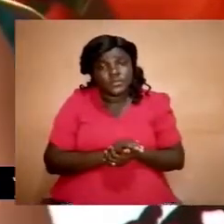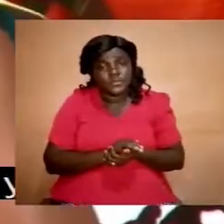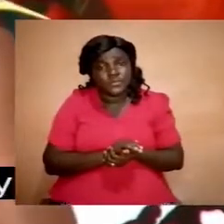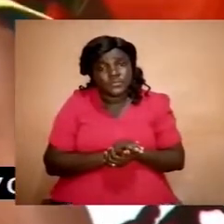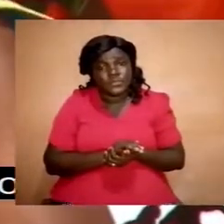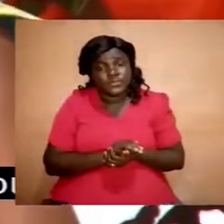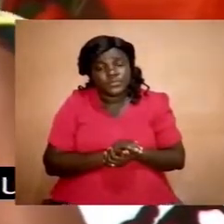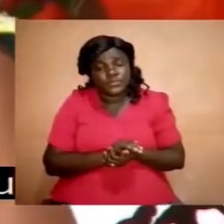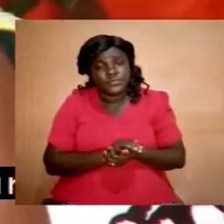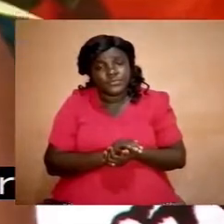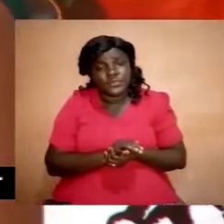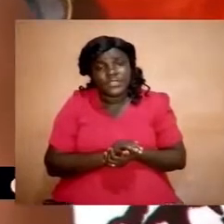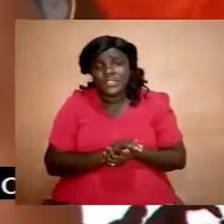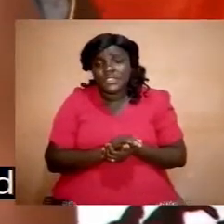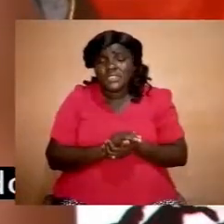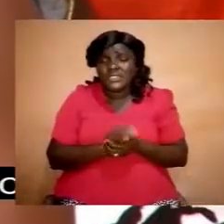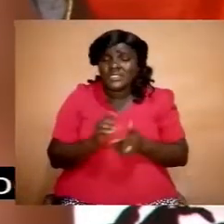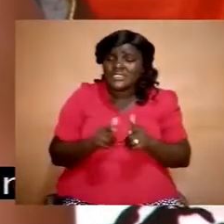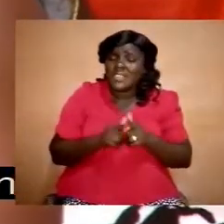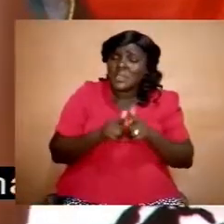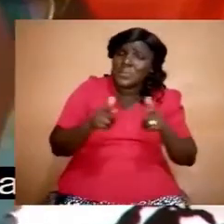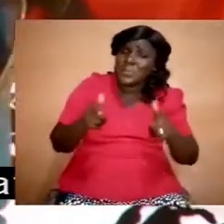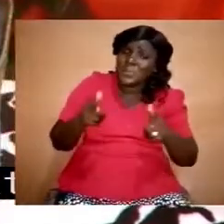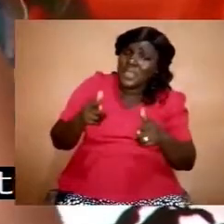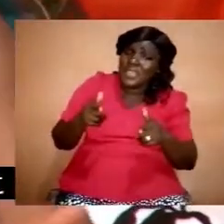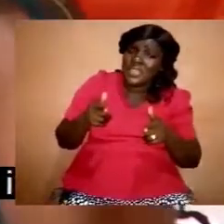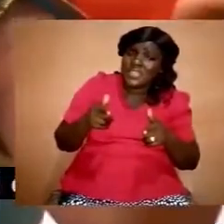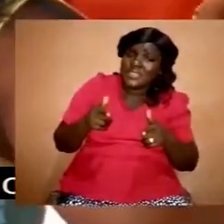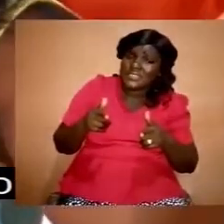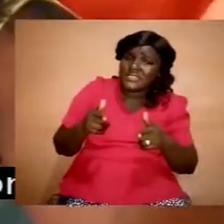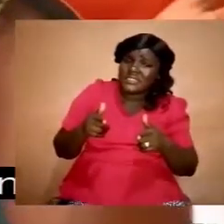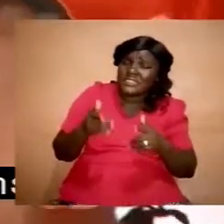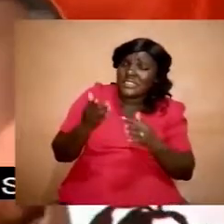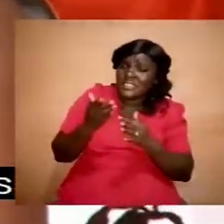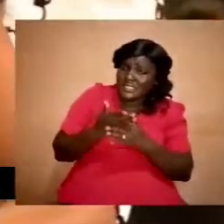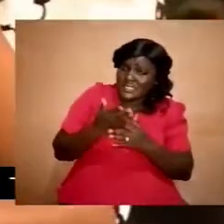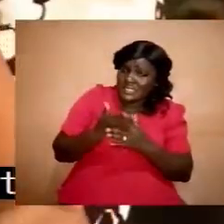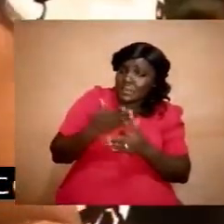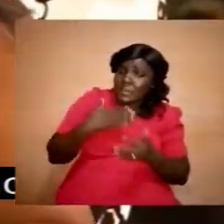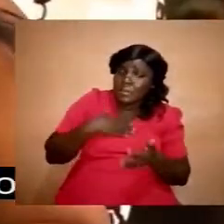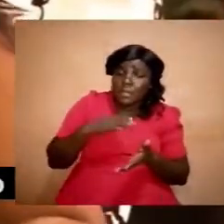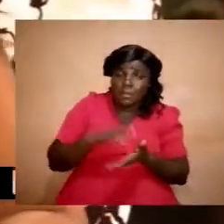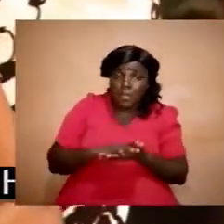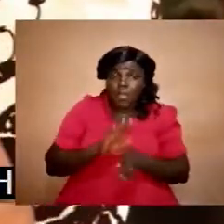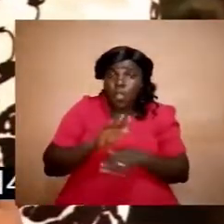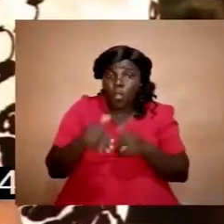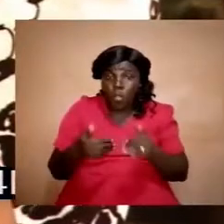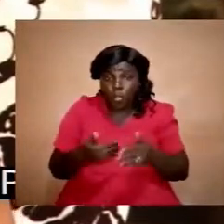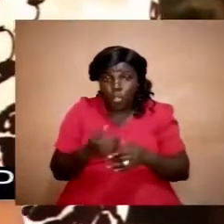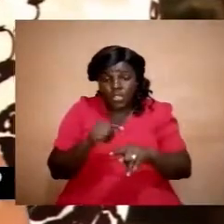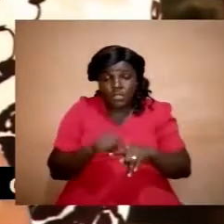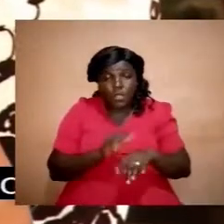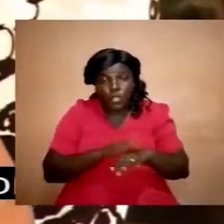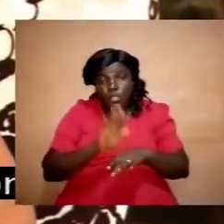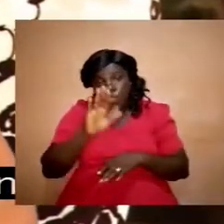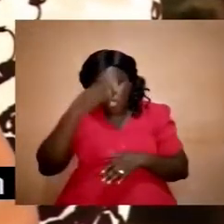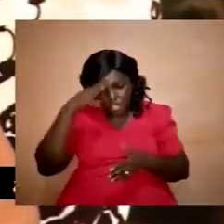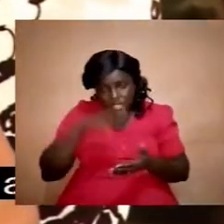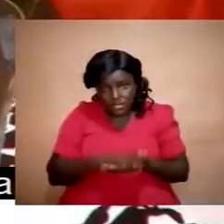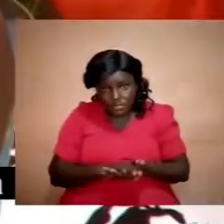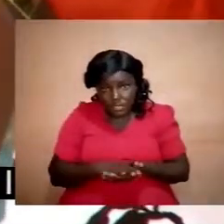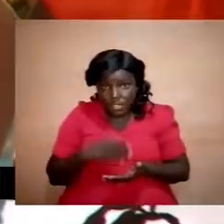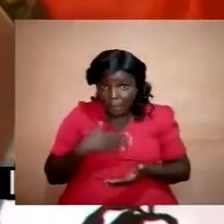conflagration threatening the peace in my marriage. And it's all sponsored by your husband. My husband? Collins?